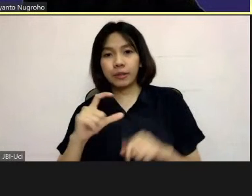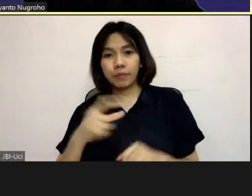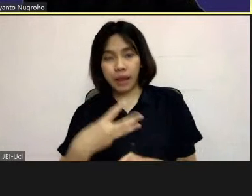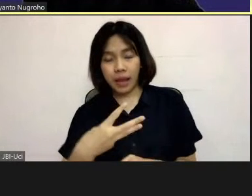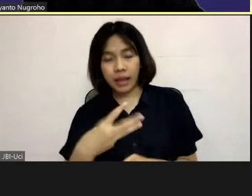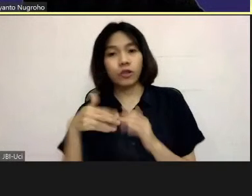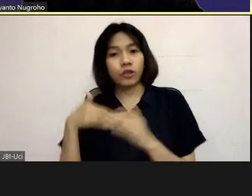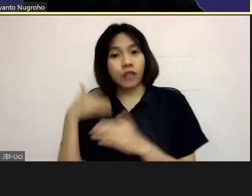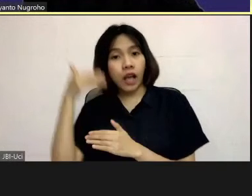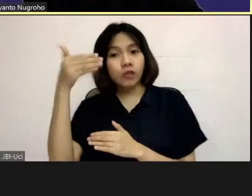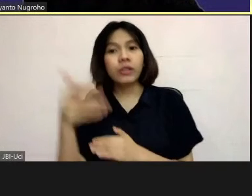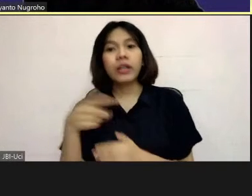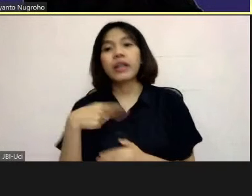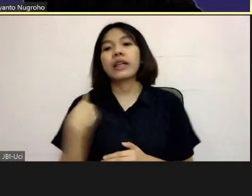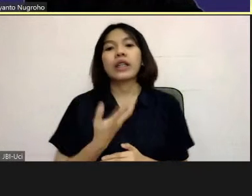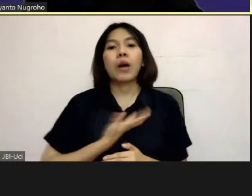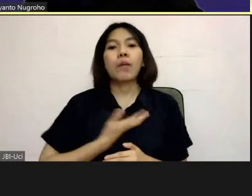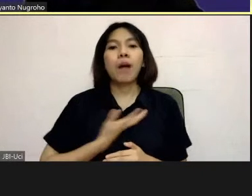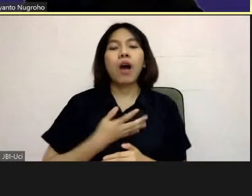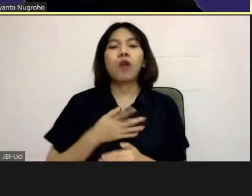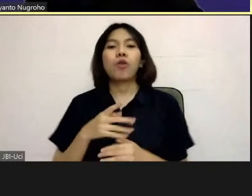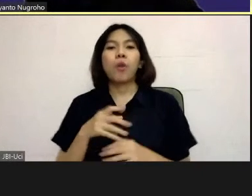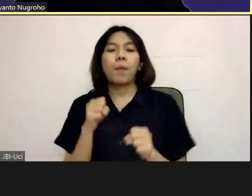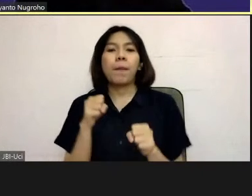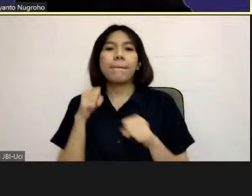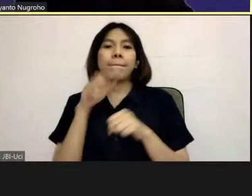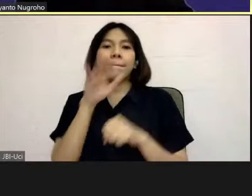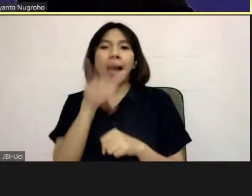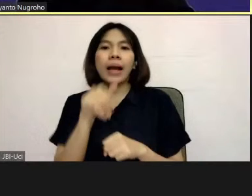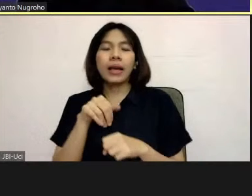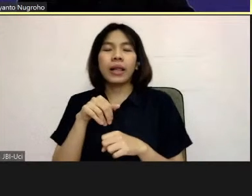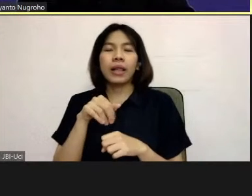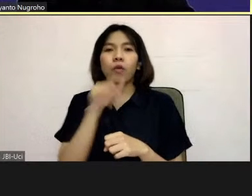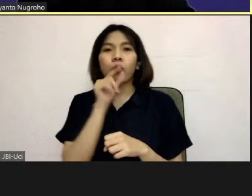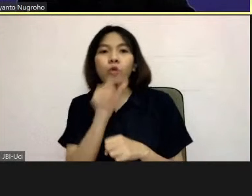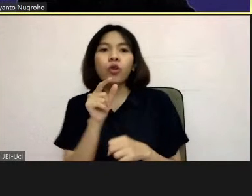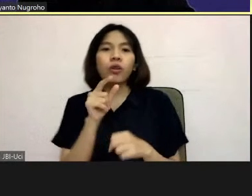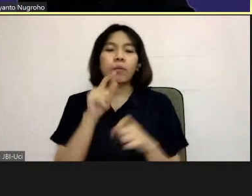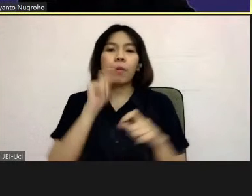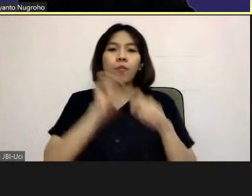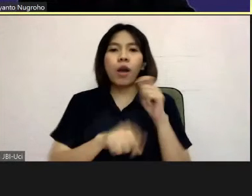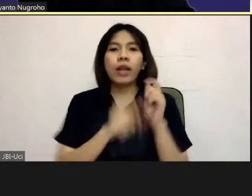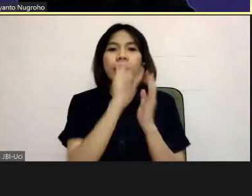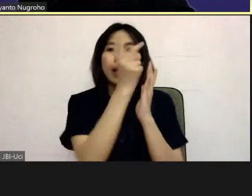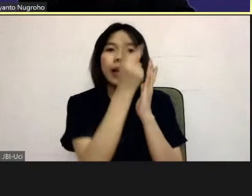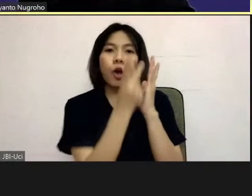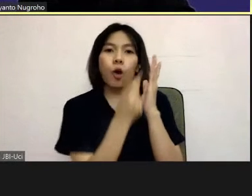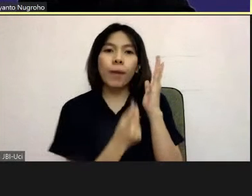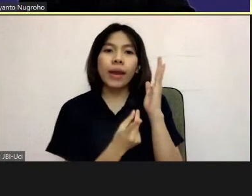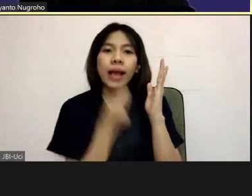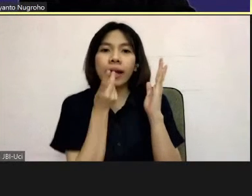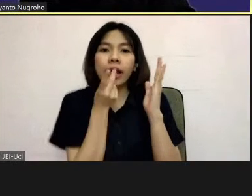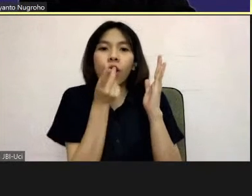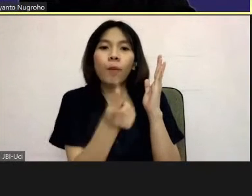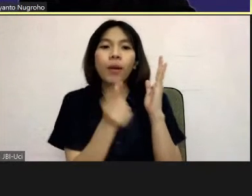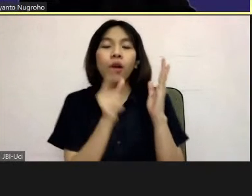develop call to actions or recommendations for the G20 leaders based on